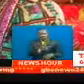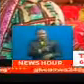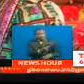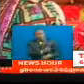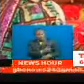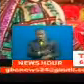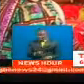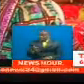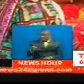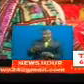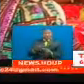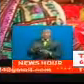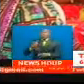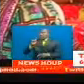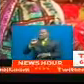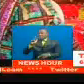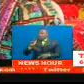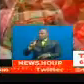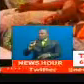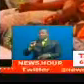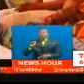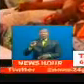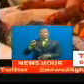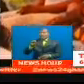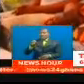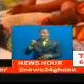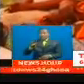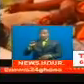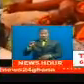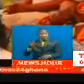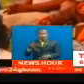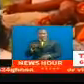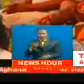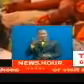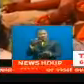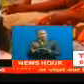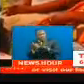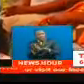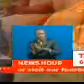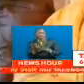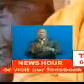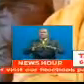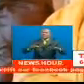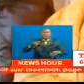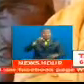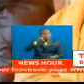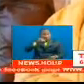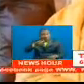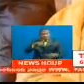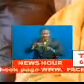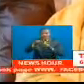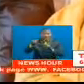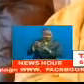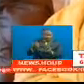Sowah, said government is committed to raising the living standards of the vulnerable in society and will do all within its means to realize the